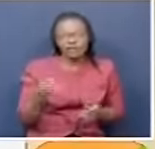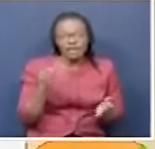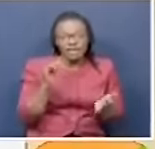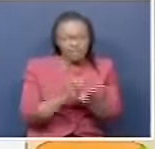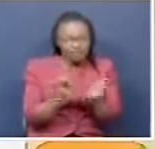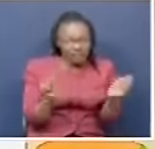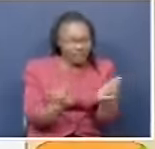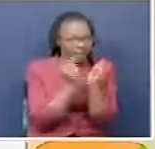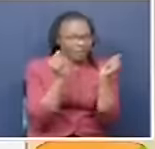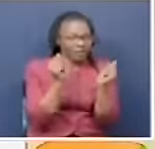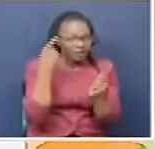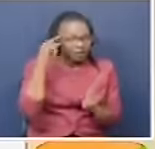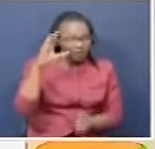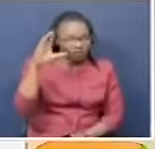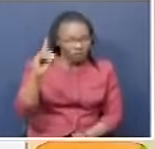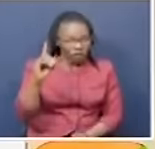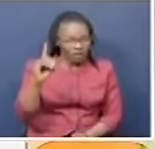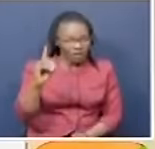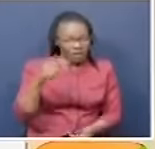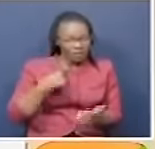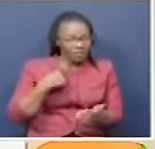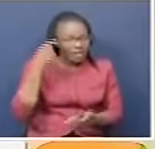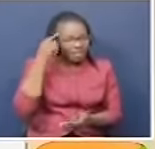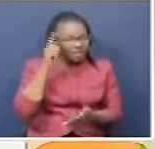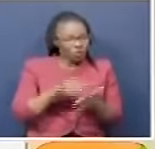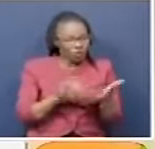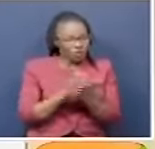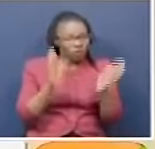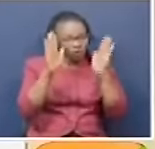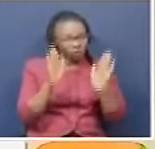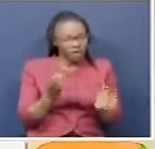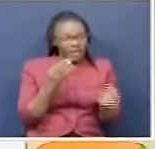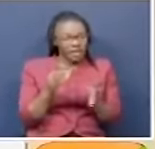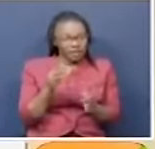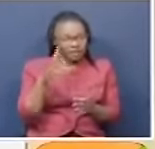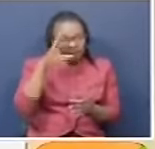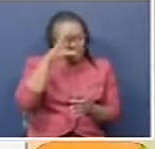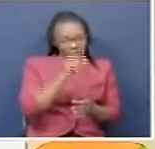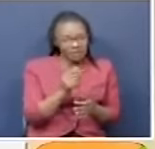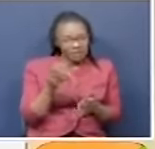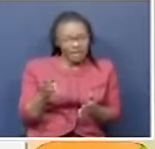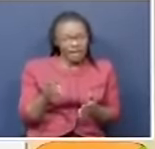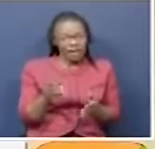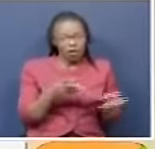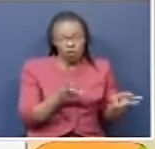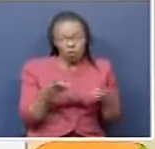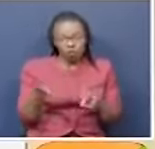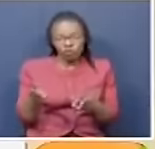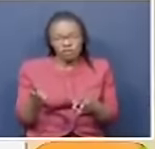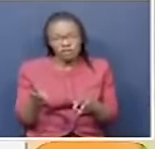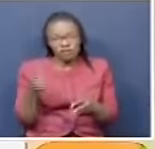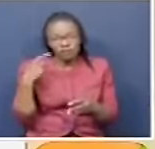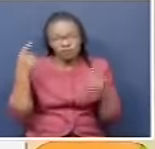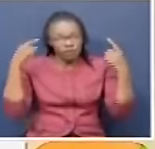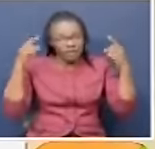yes. and for CORD, I think Western is critical to its mathematics. Yes. If he doesn't get it right, then the chances of actually running a successful race